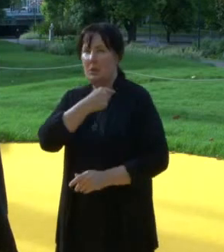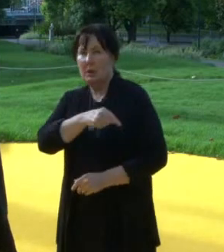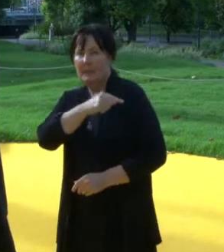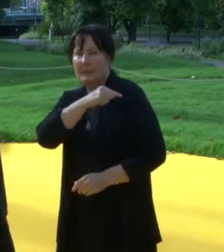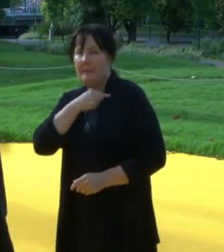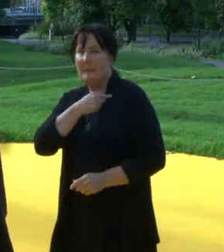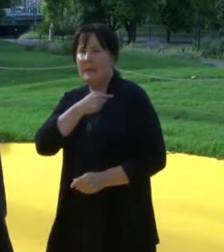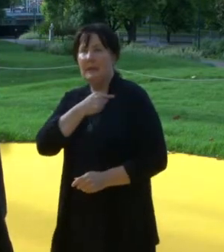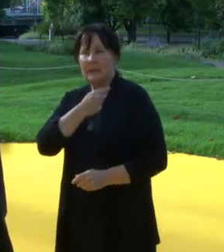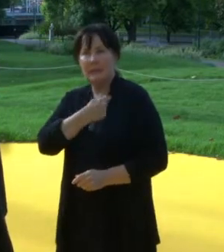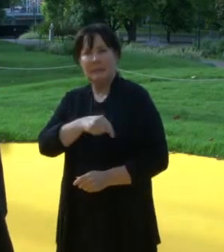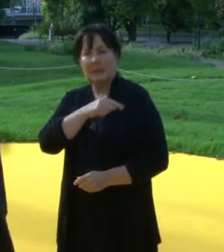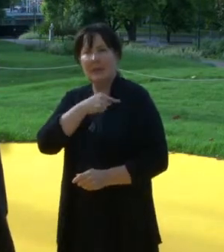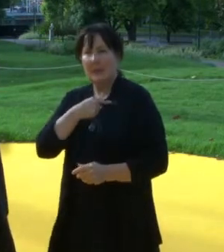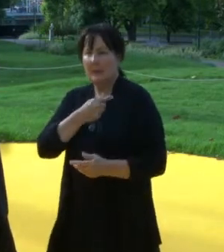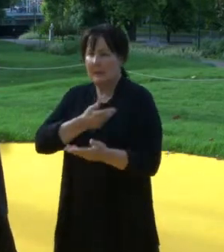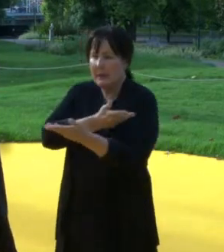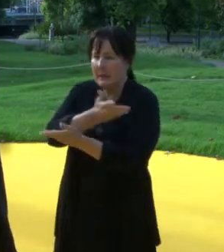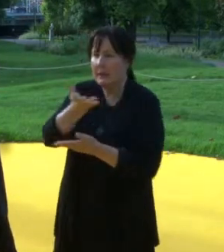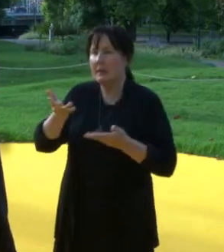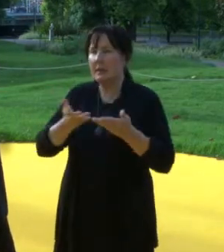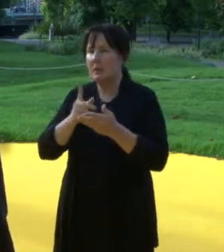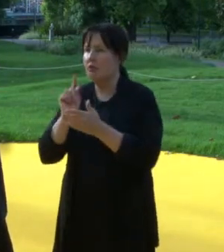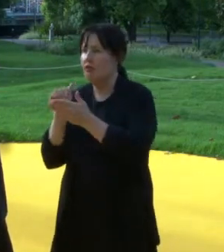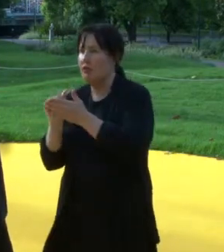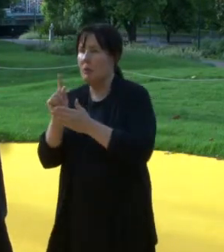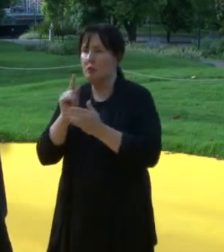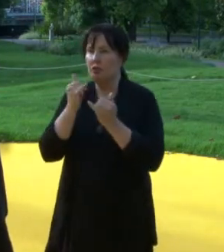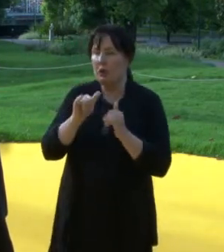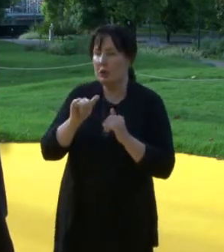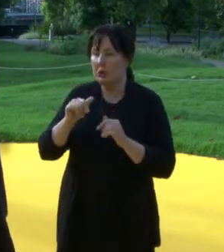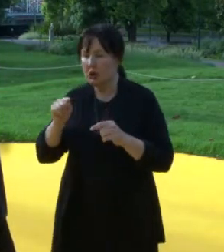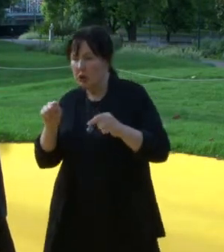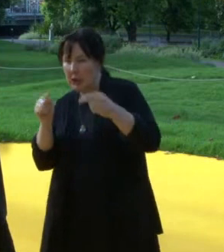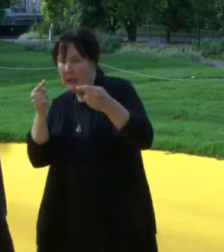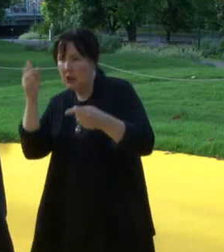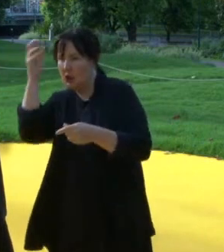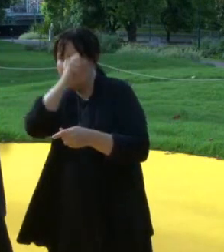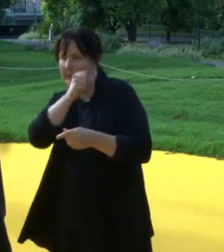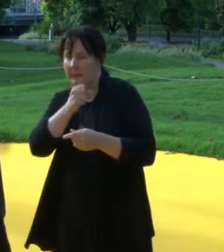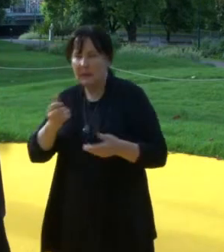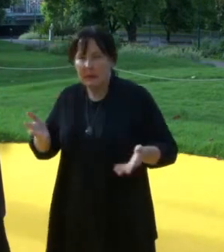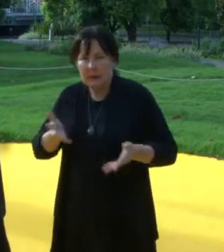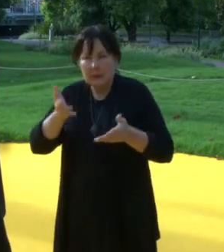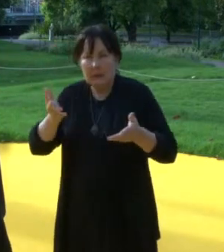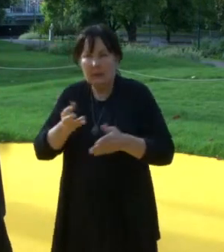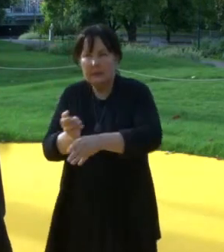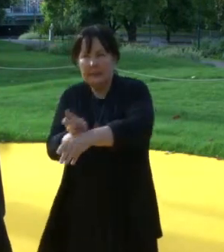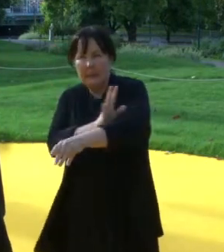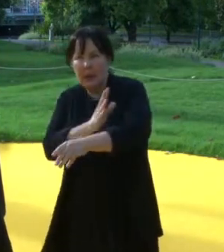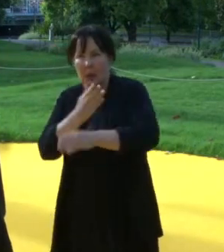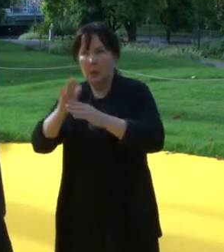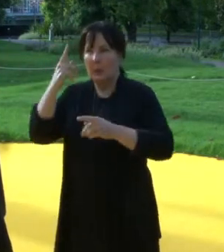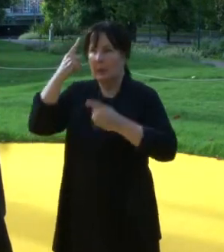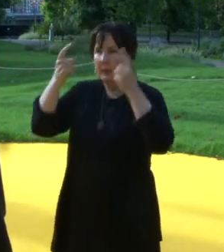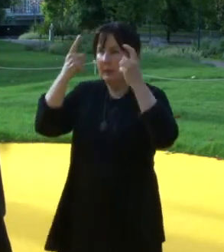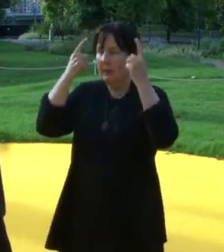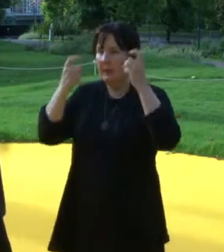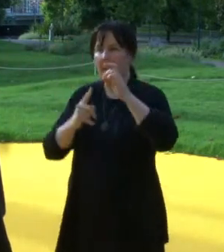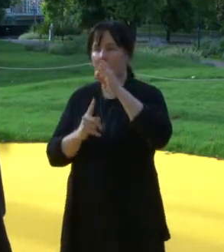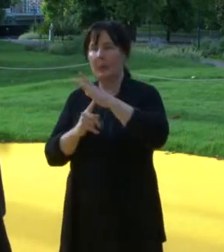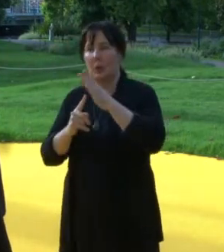discussion, their vital role in challenging assumptions, inspiring new ideas, and most importantly, creating space